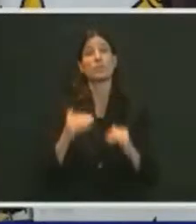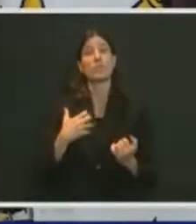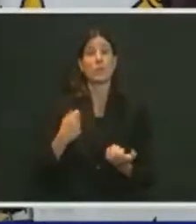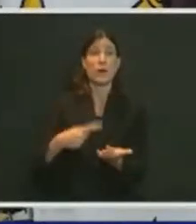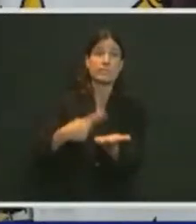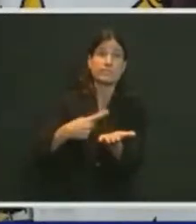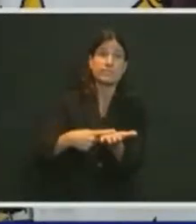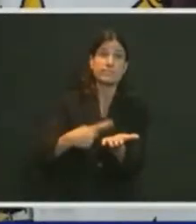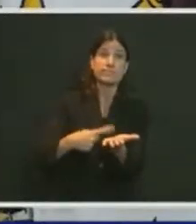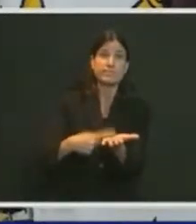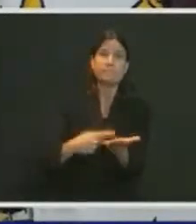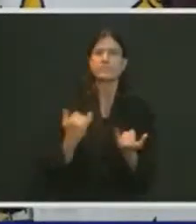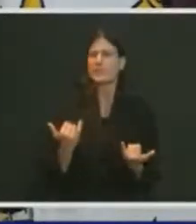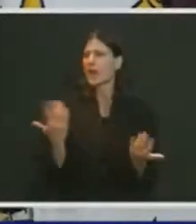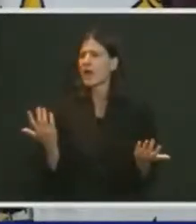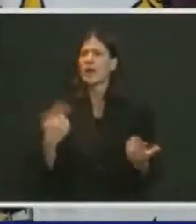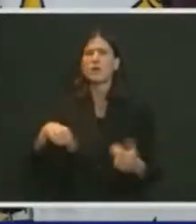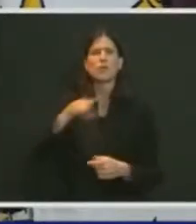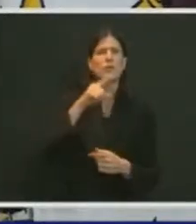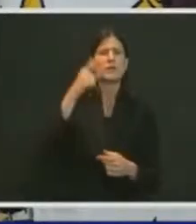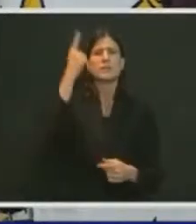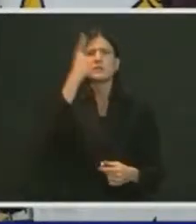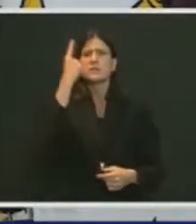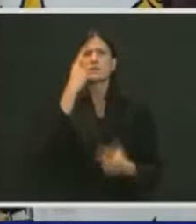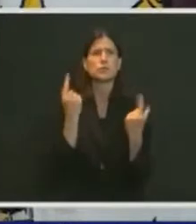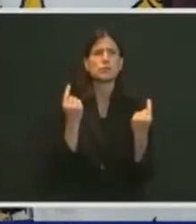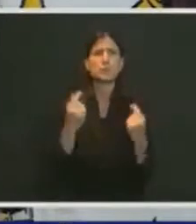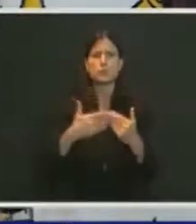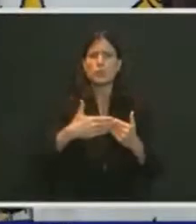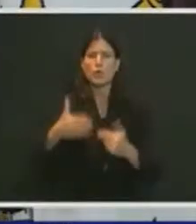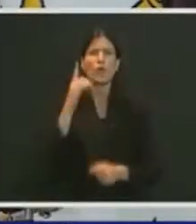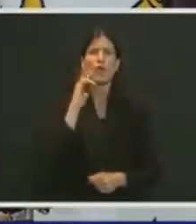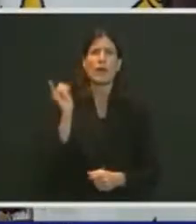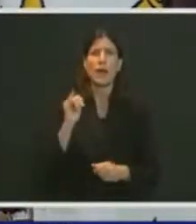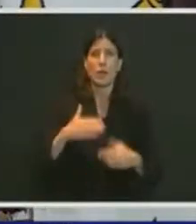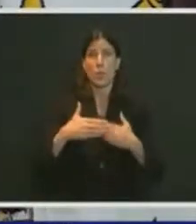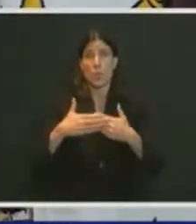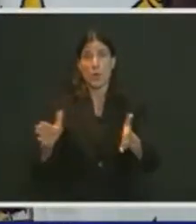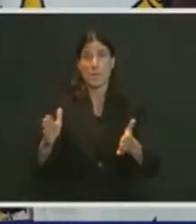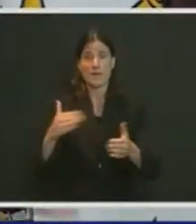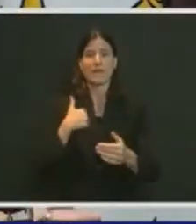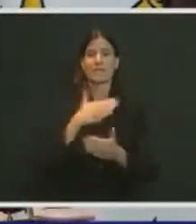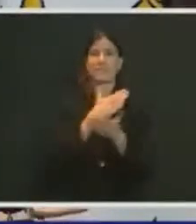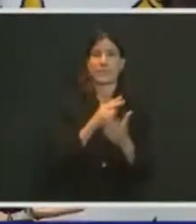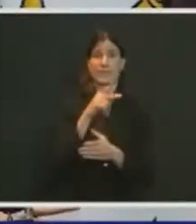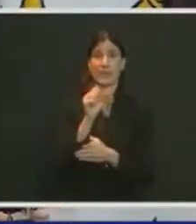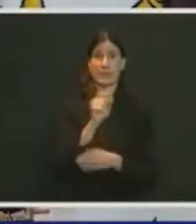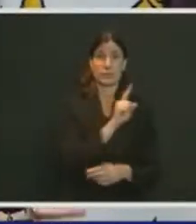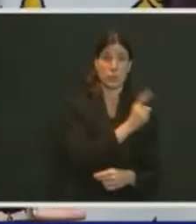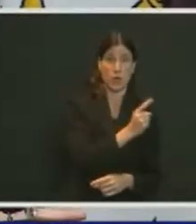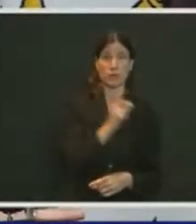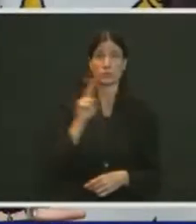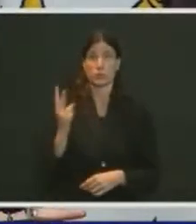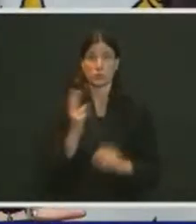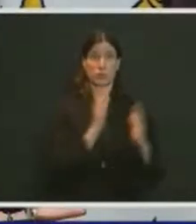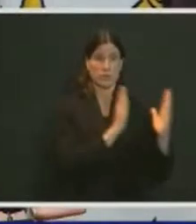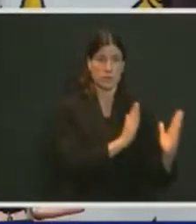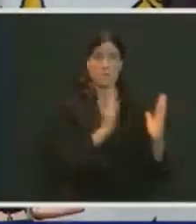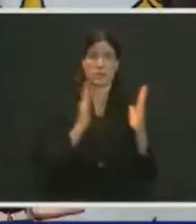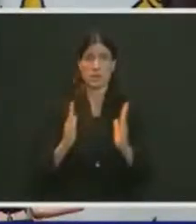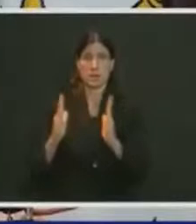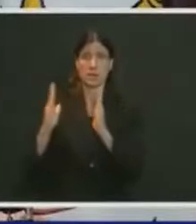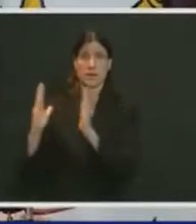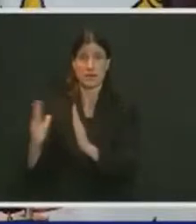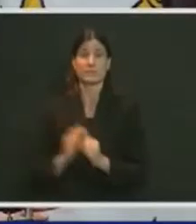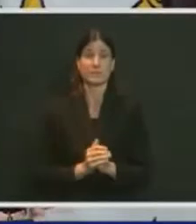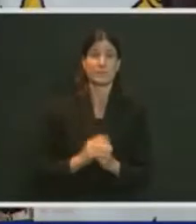process of moving in between phases. As you know, about a week ago, I lifted the stay-at-home order.